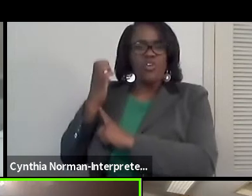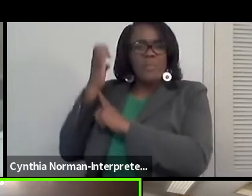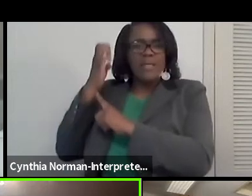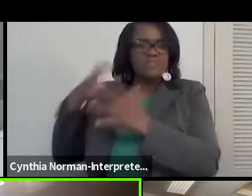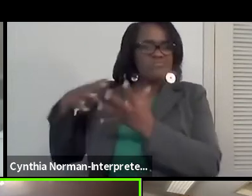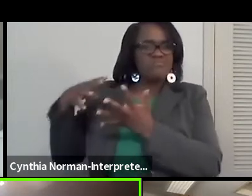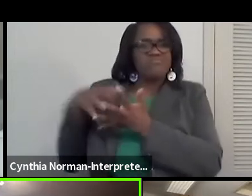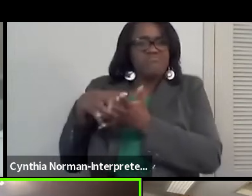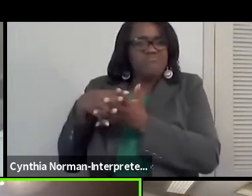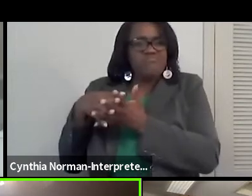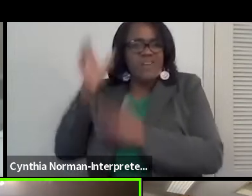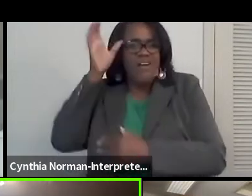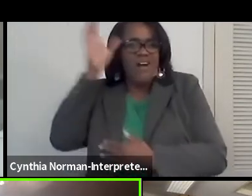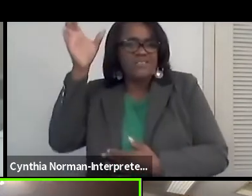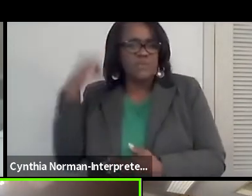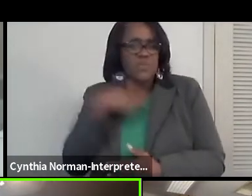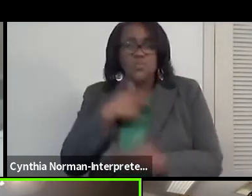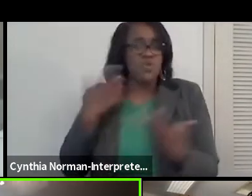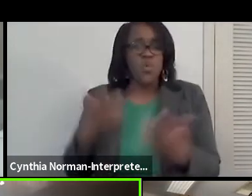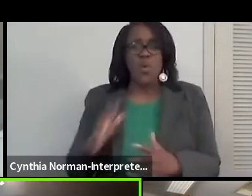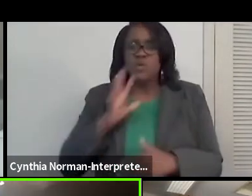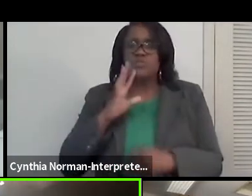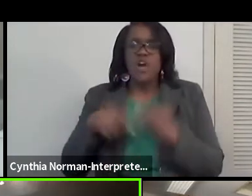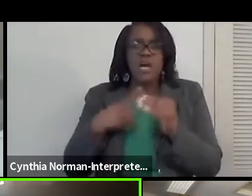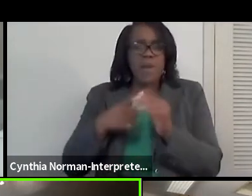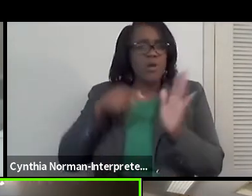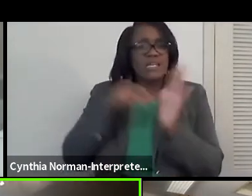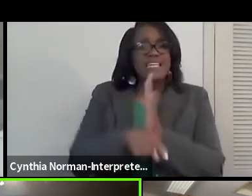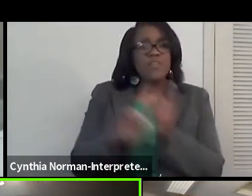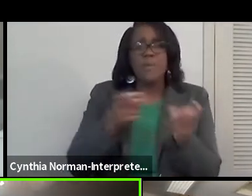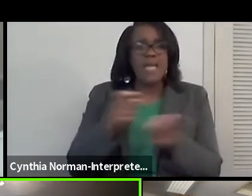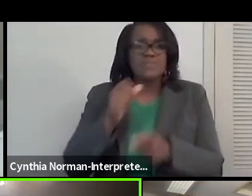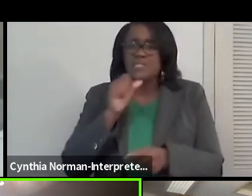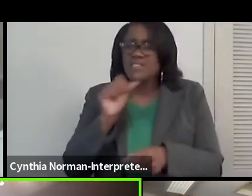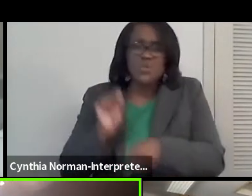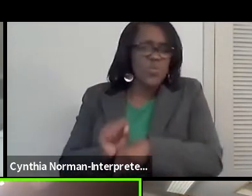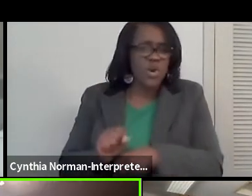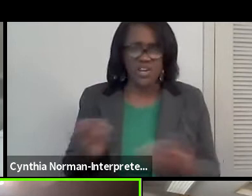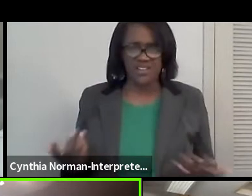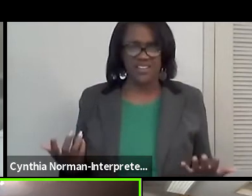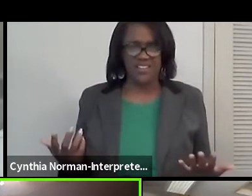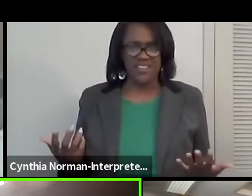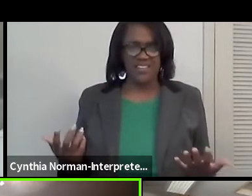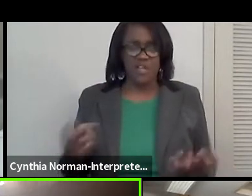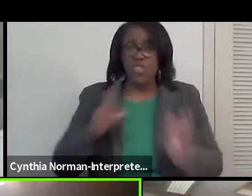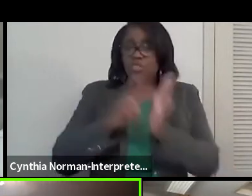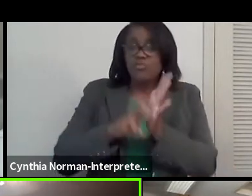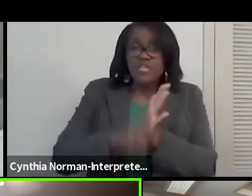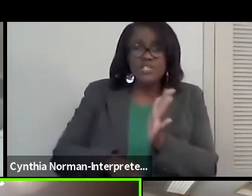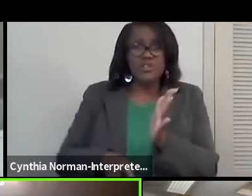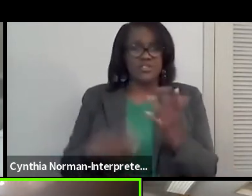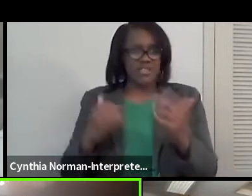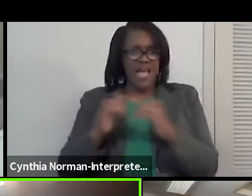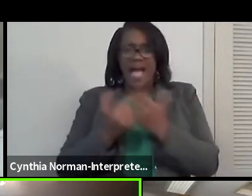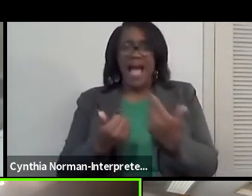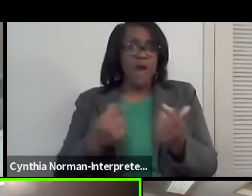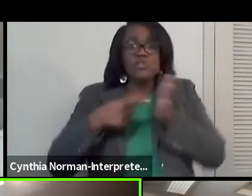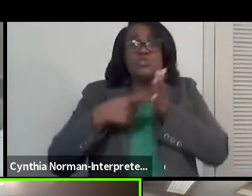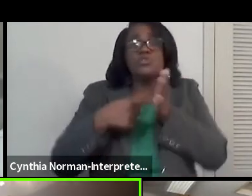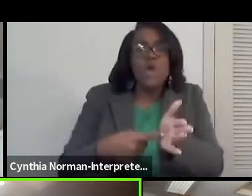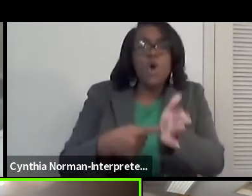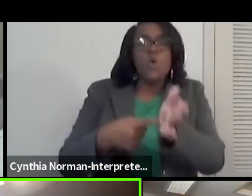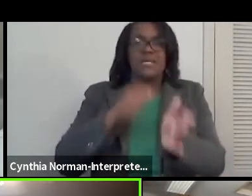We don't want to talk about why lethal management doesn't work. We don't want to talk about the research as it applies, as it shows that